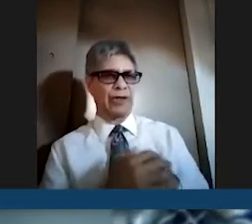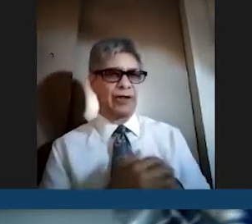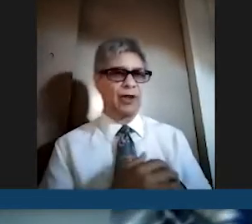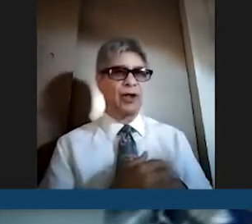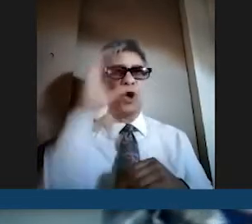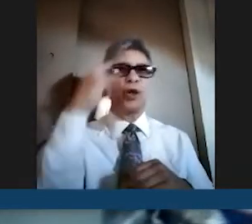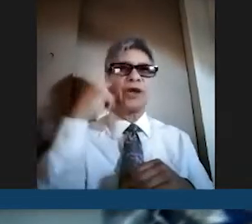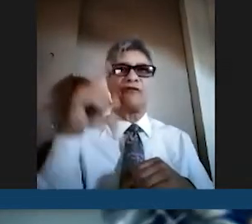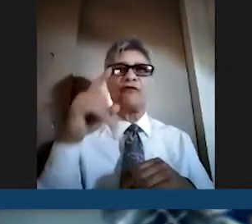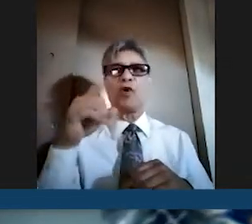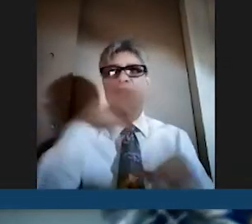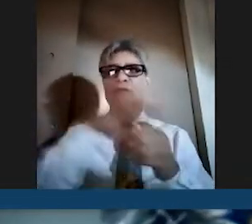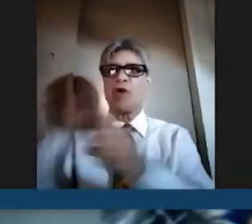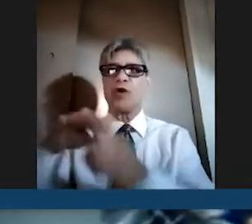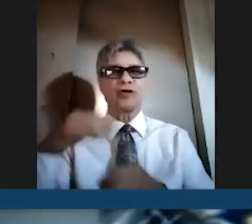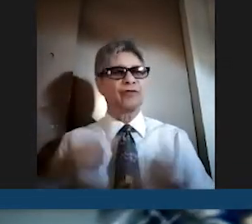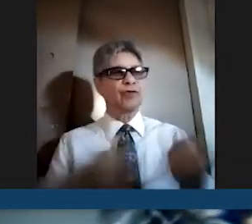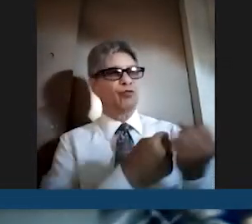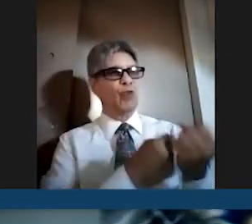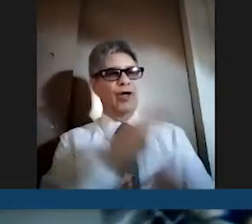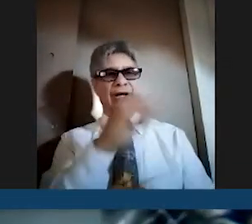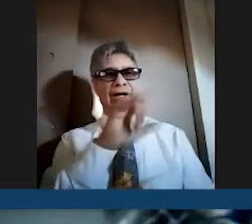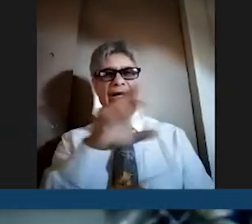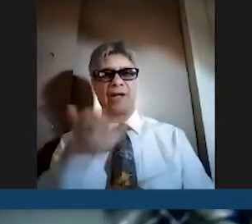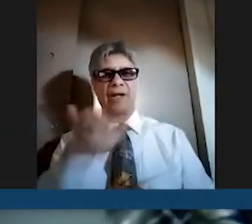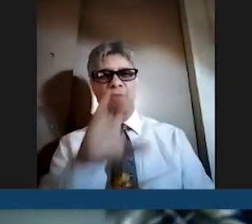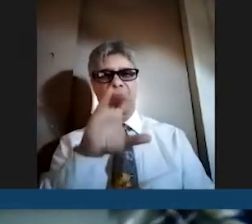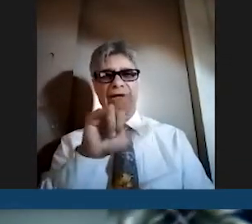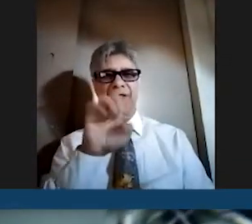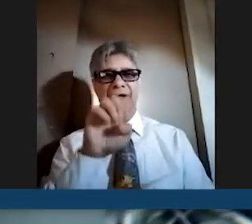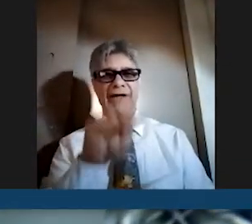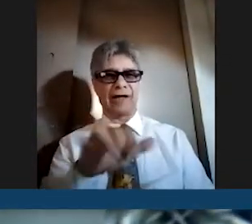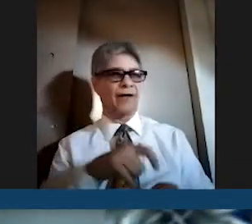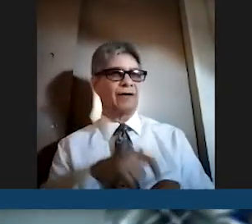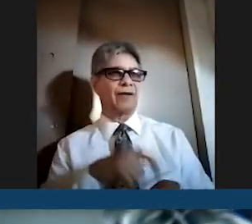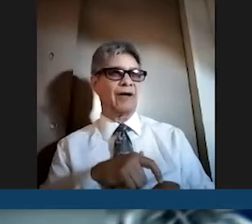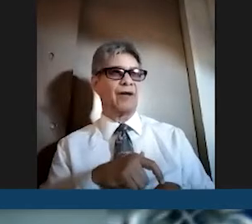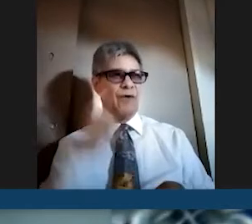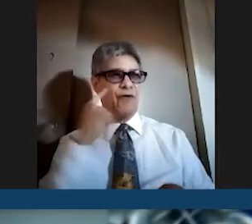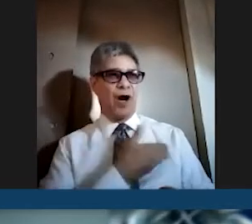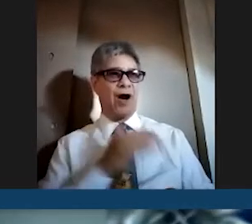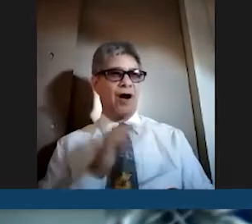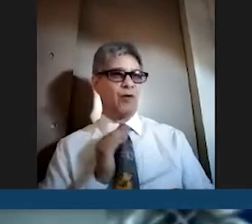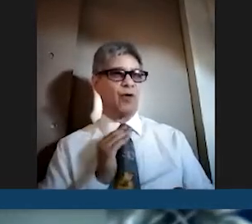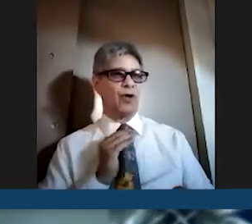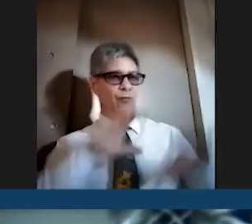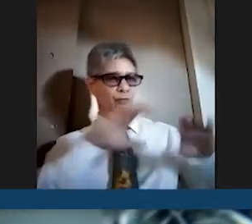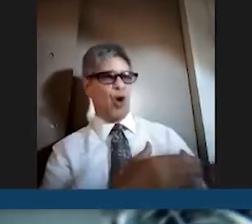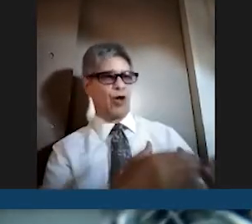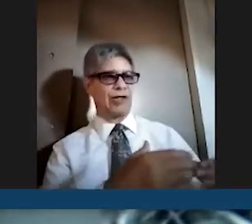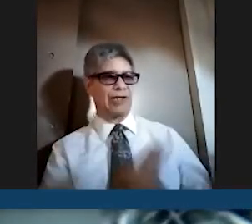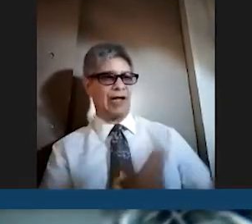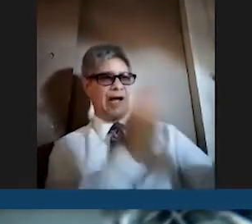Clinton at that time, since she was our party's nominee. And then again, I was given the